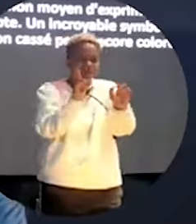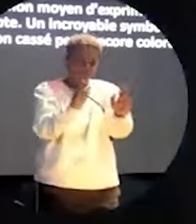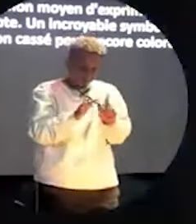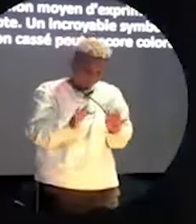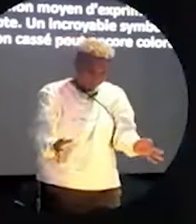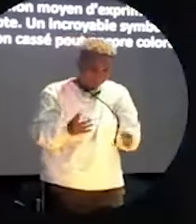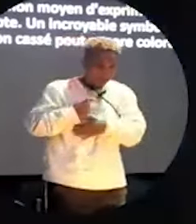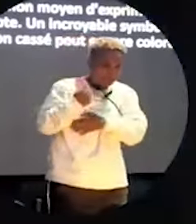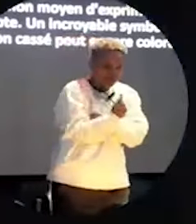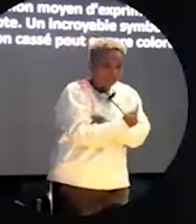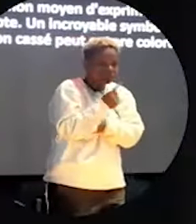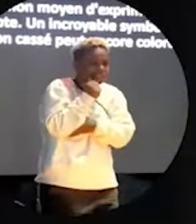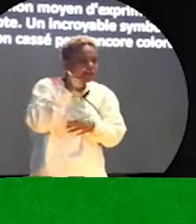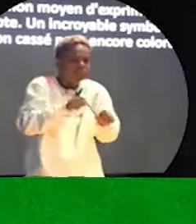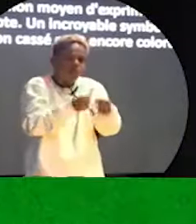still color.